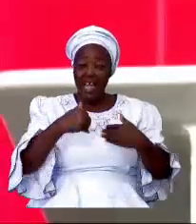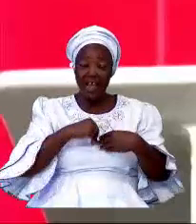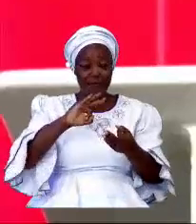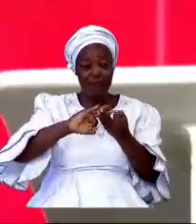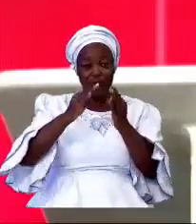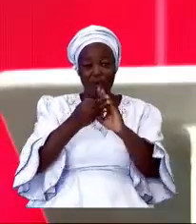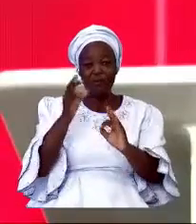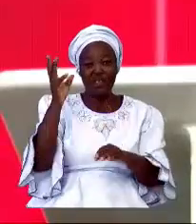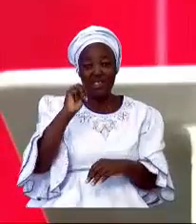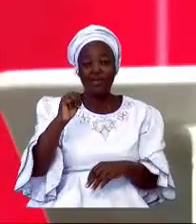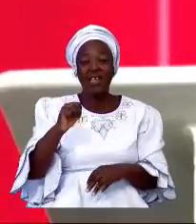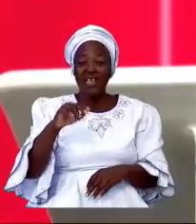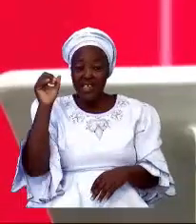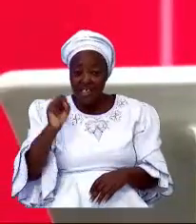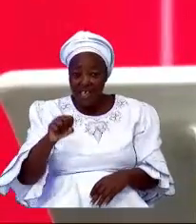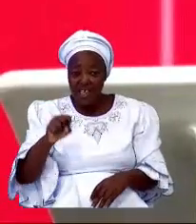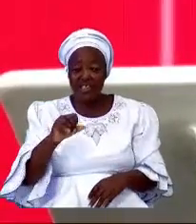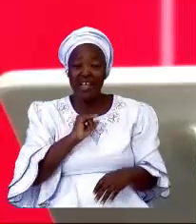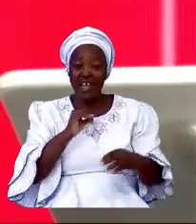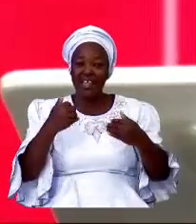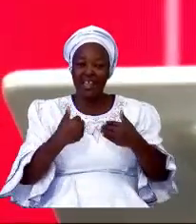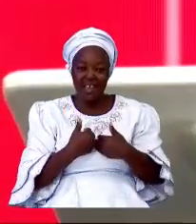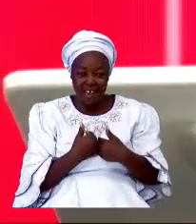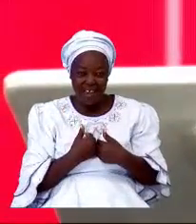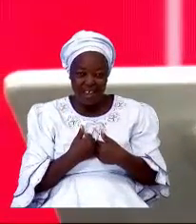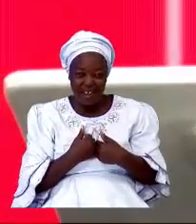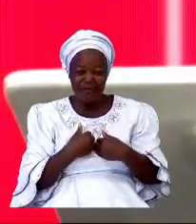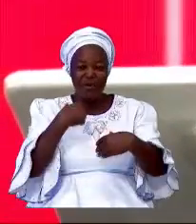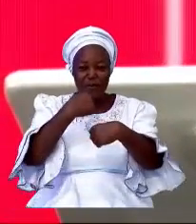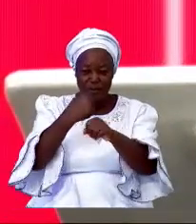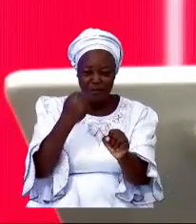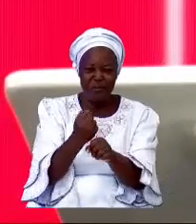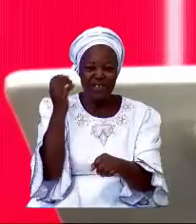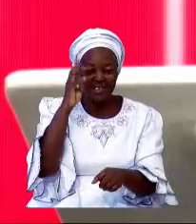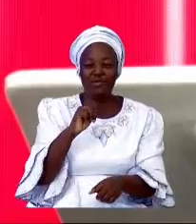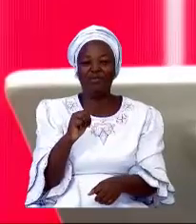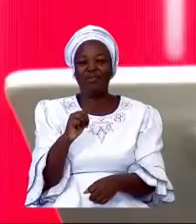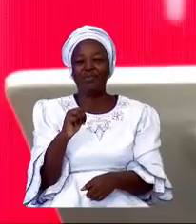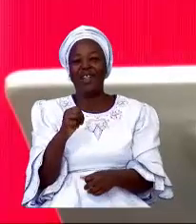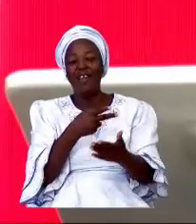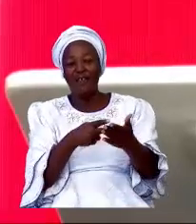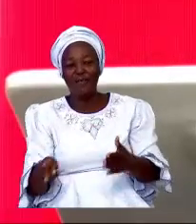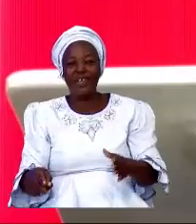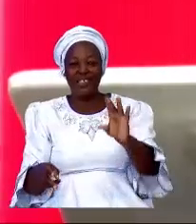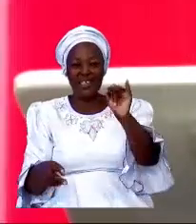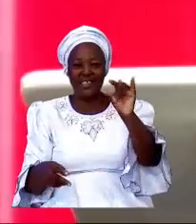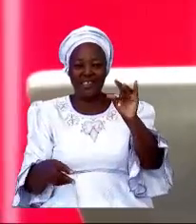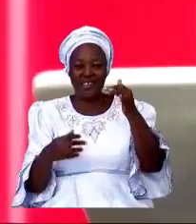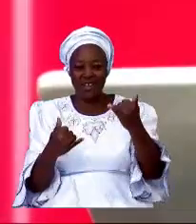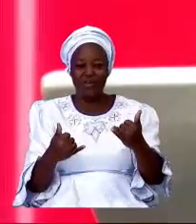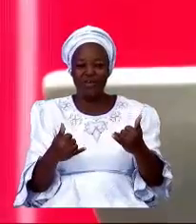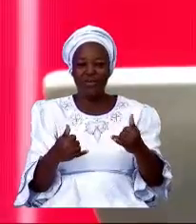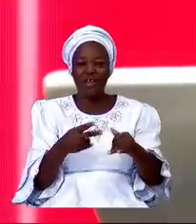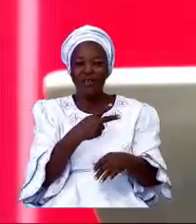him for my glory, I have formed him, yea, I have